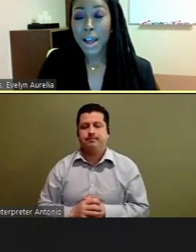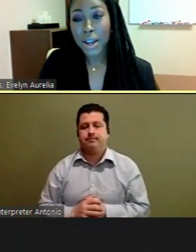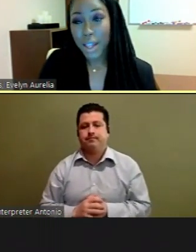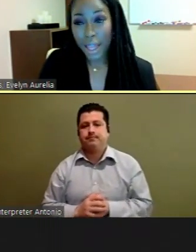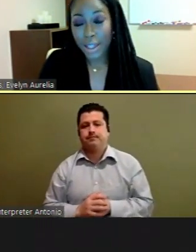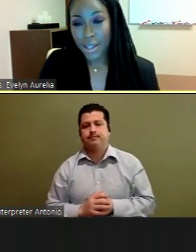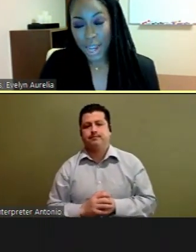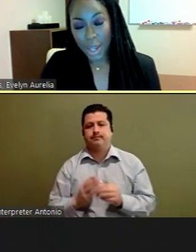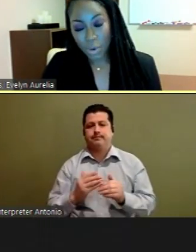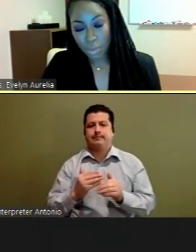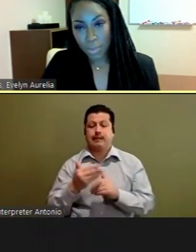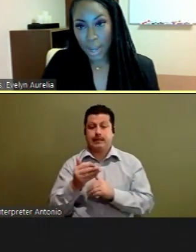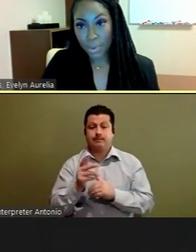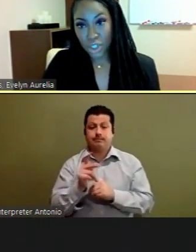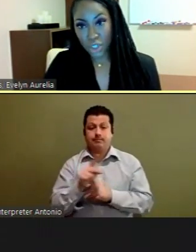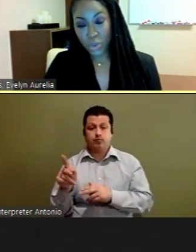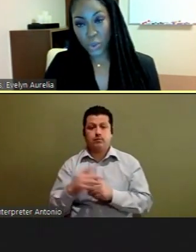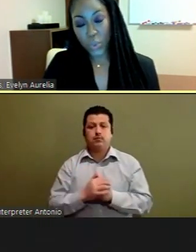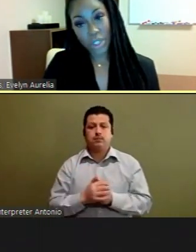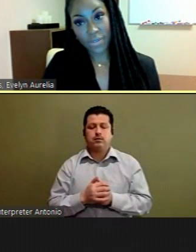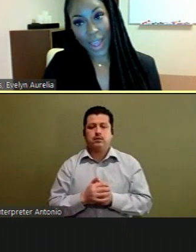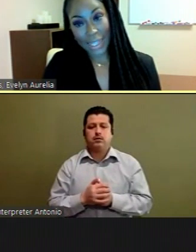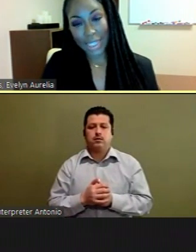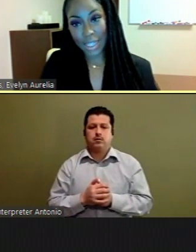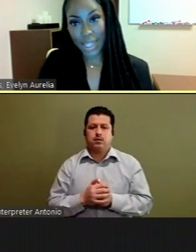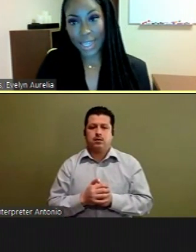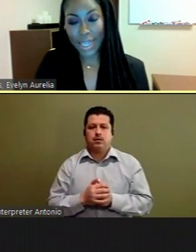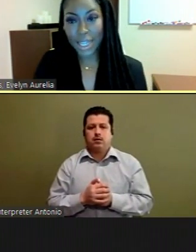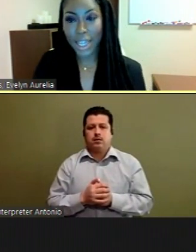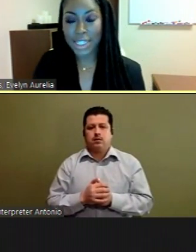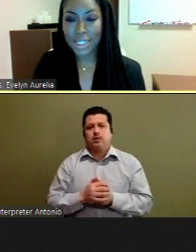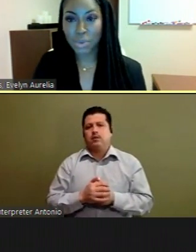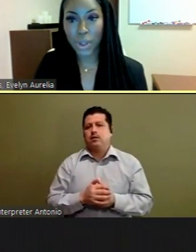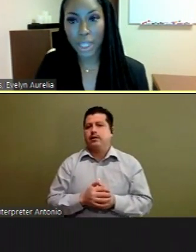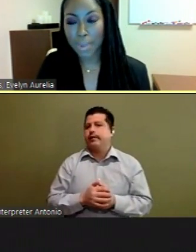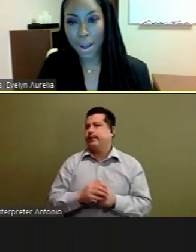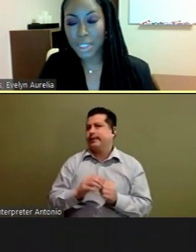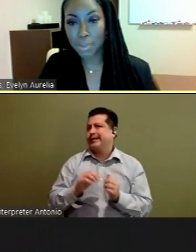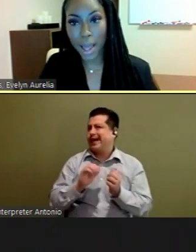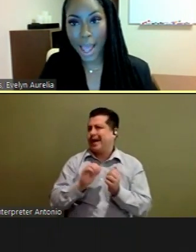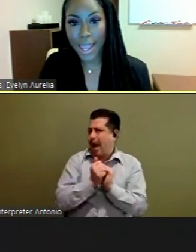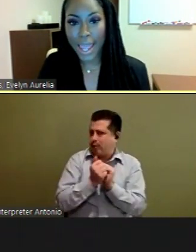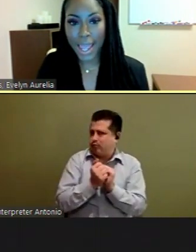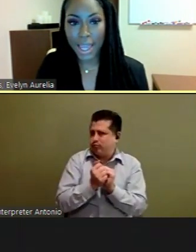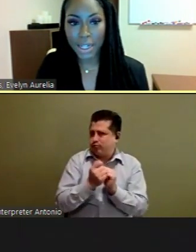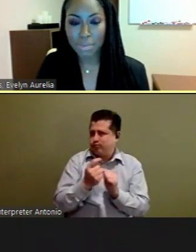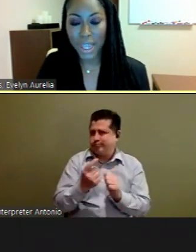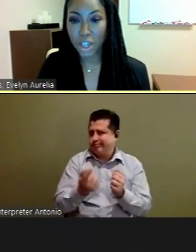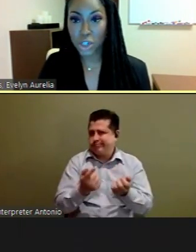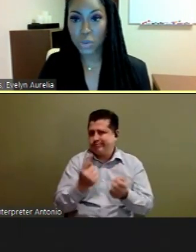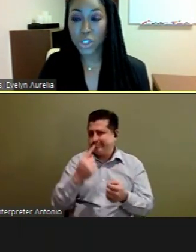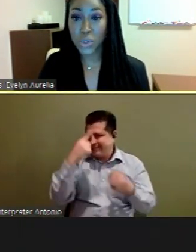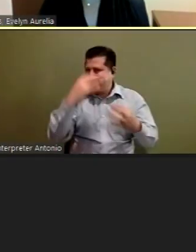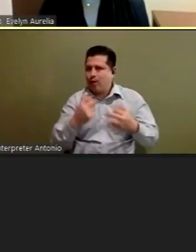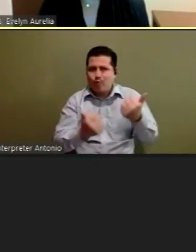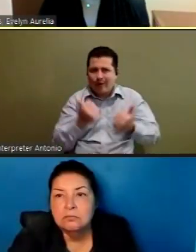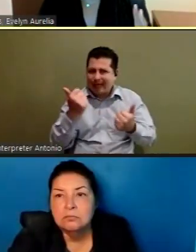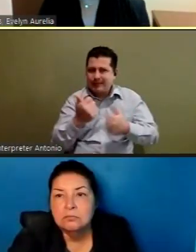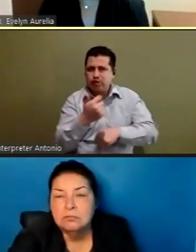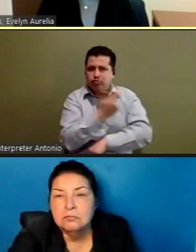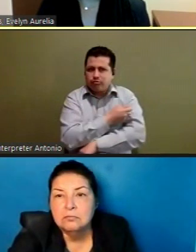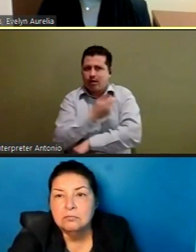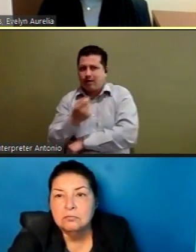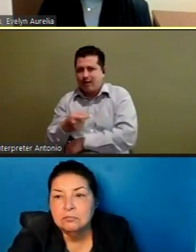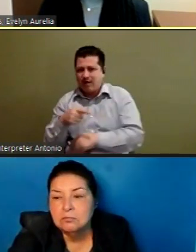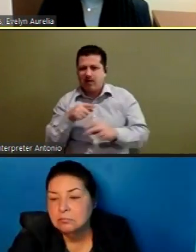It's unlikely that anyone will be able to choose which vaccine they get. It's really about supply and making sure that you get the